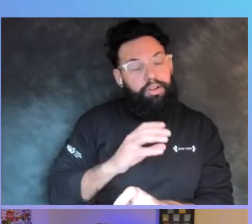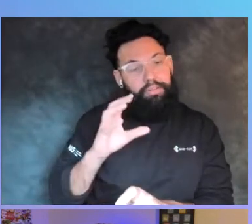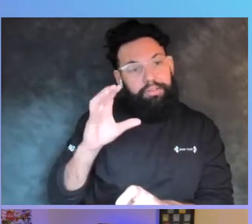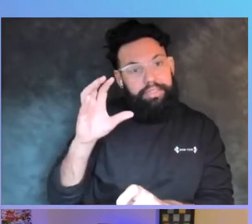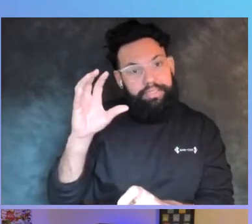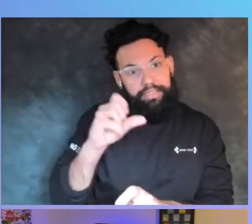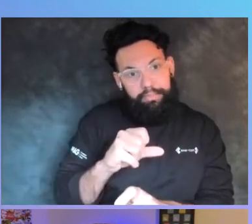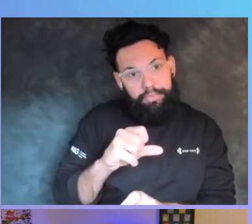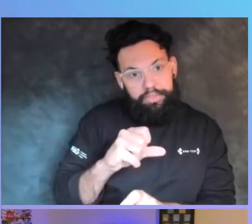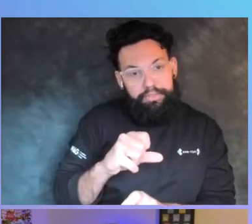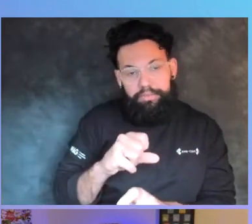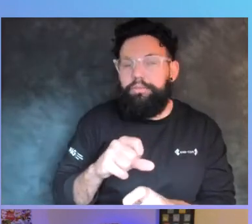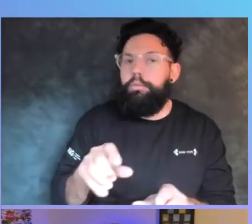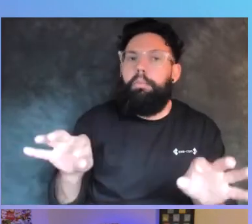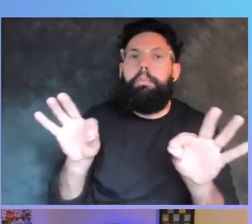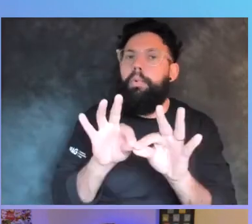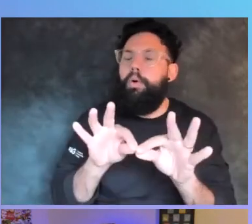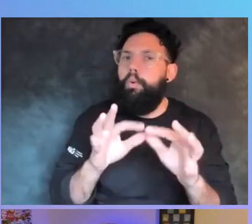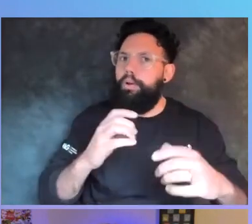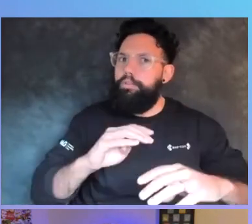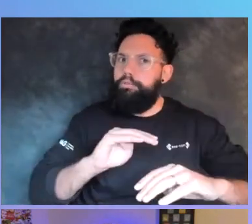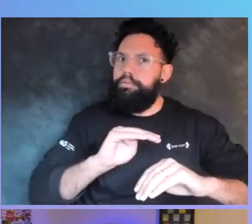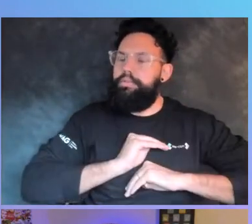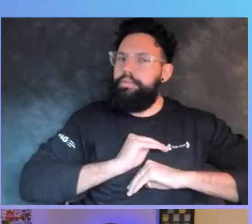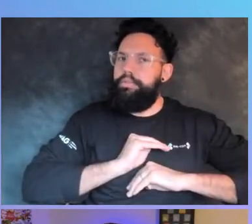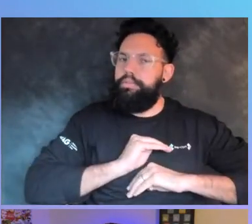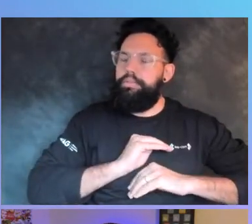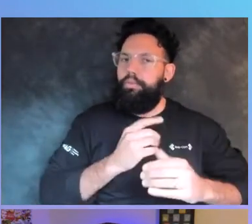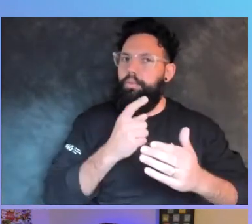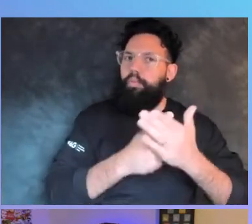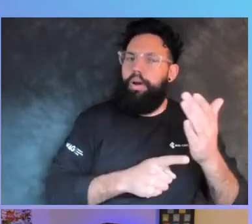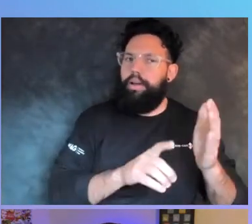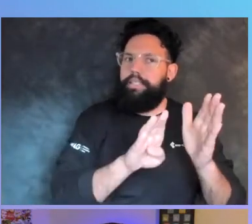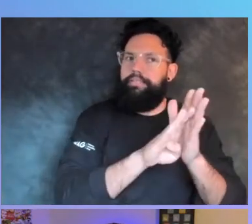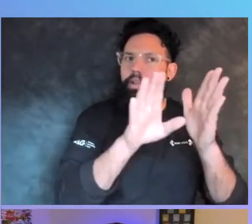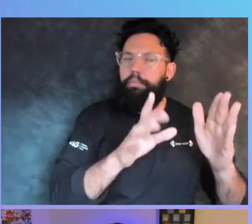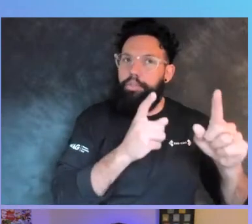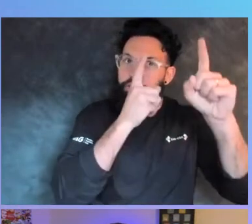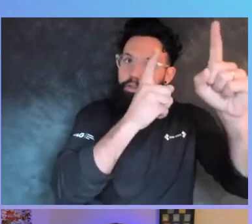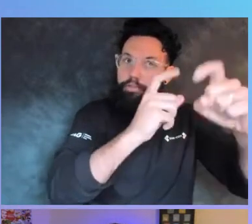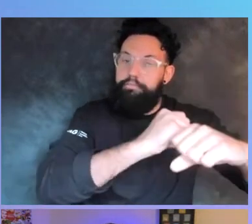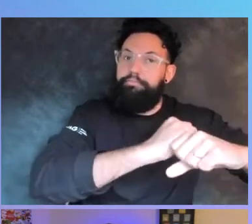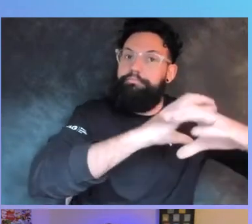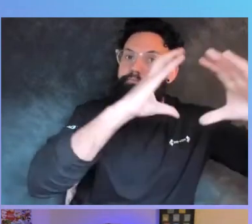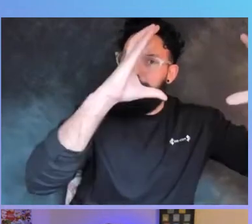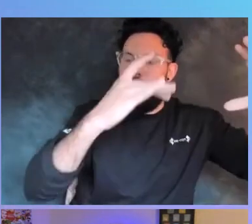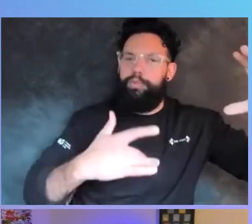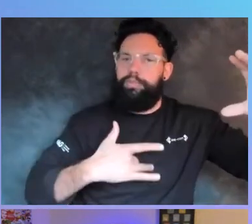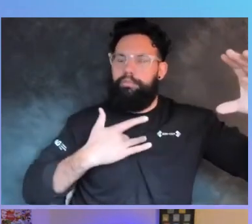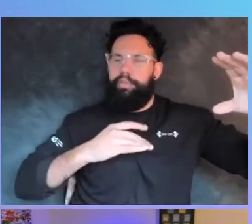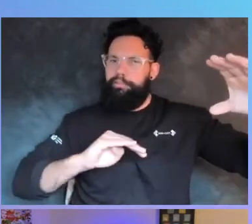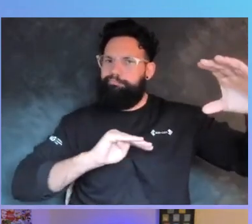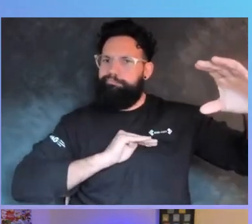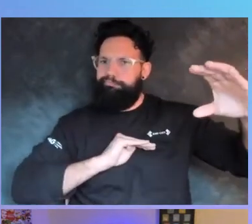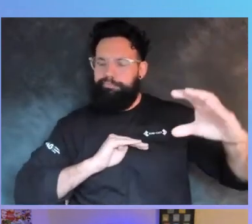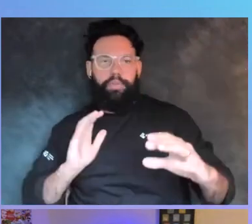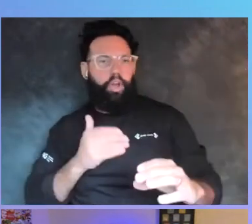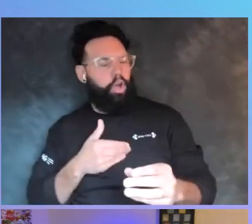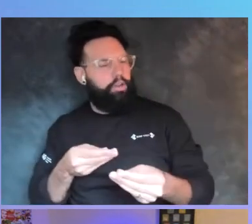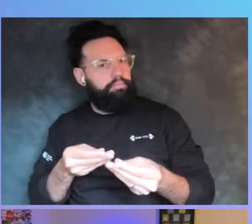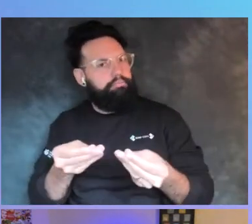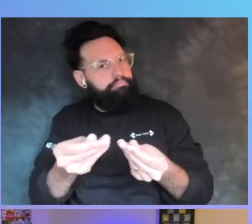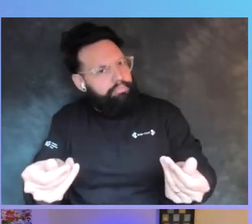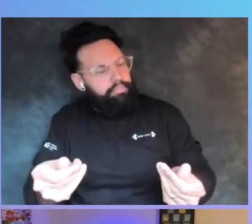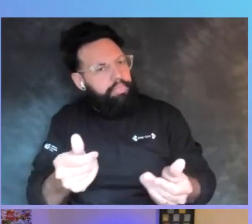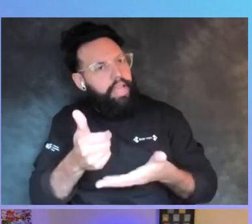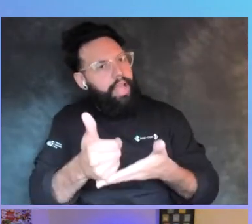the overall solution here. That way we can feel extra confident by the answers that we're presenting.